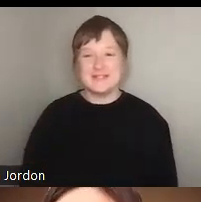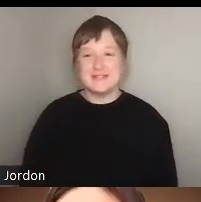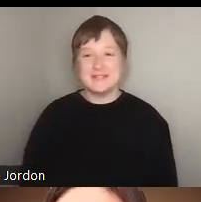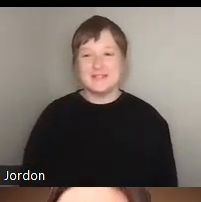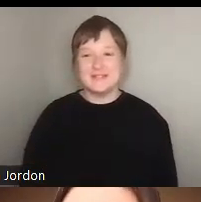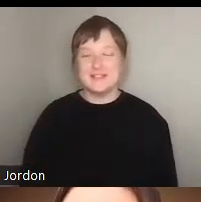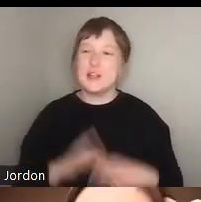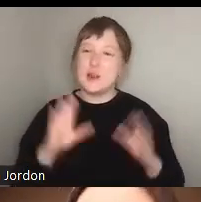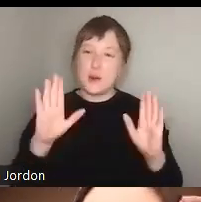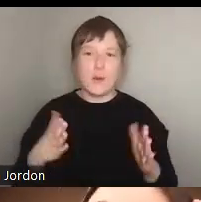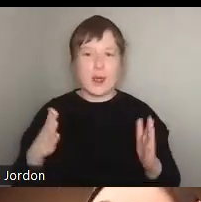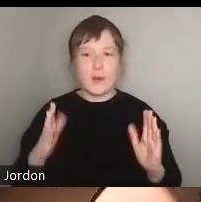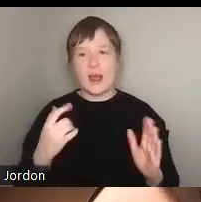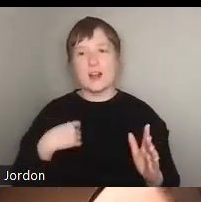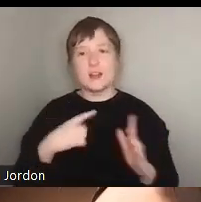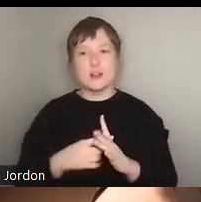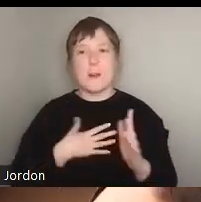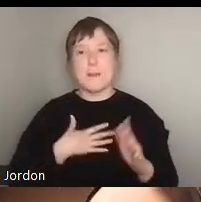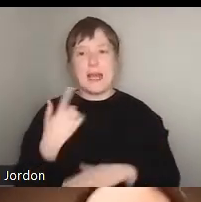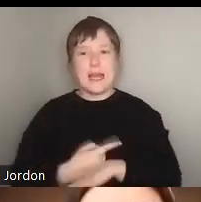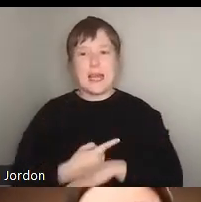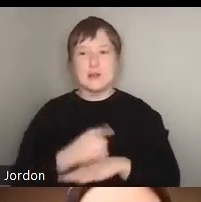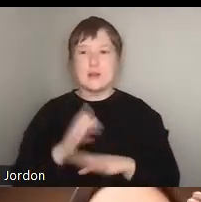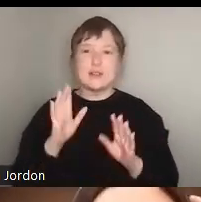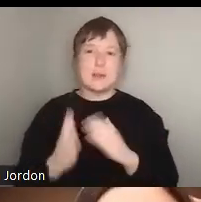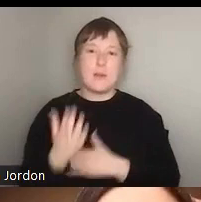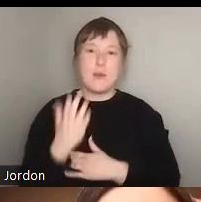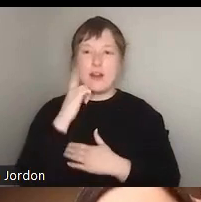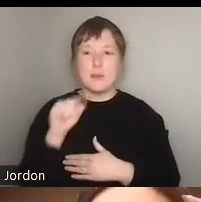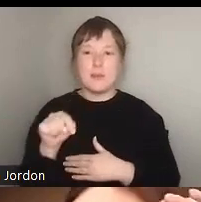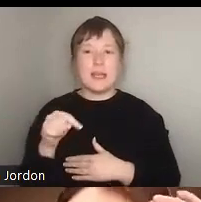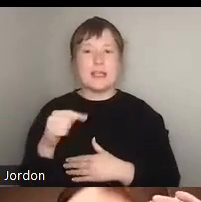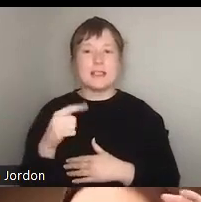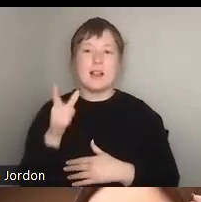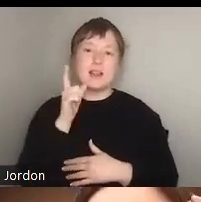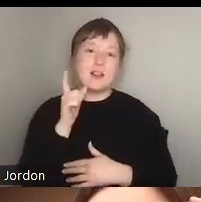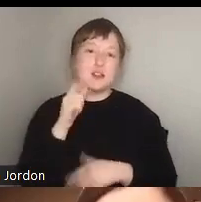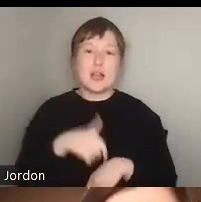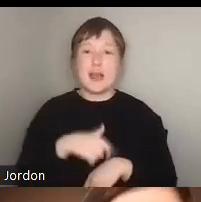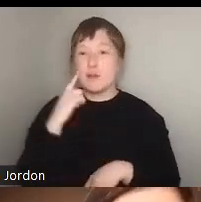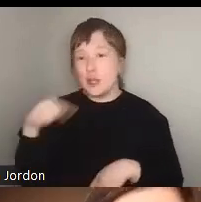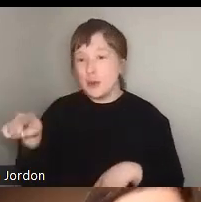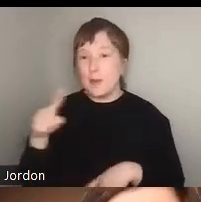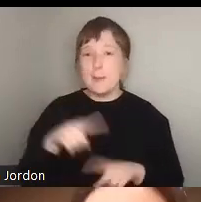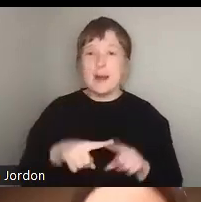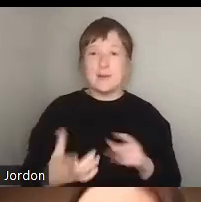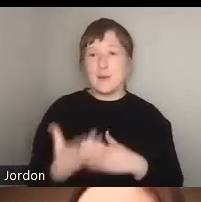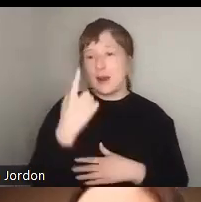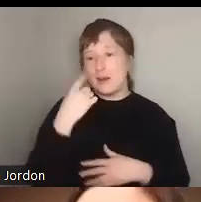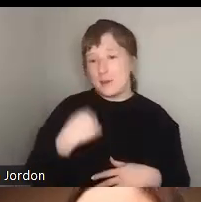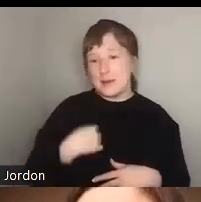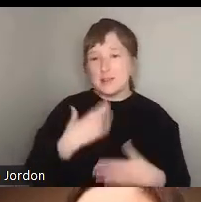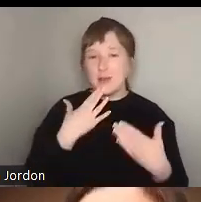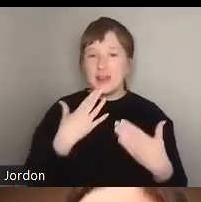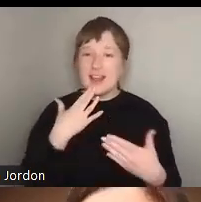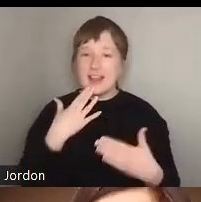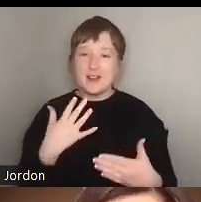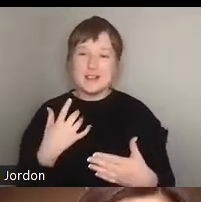my day. It's morning over here for me, so I think it's funny it's a lunch one, but thanks.